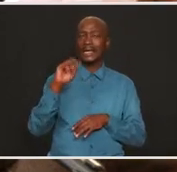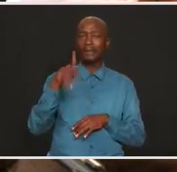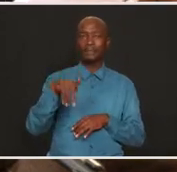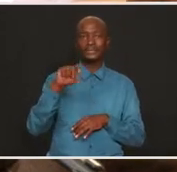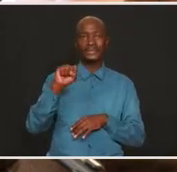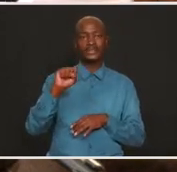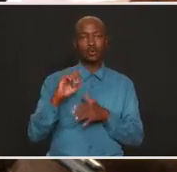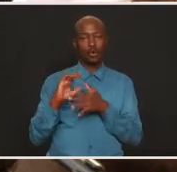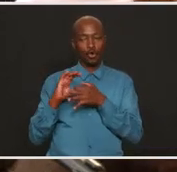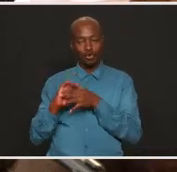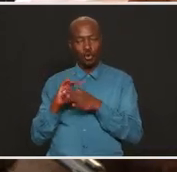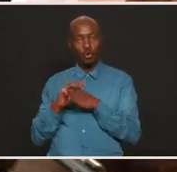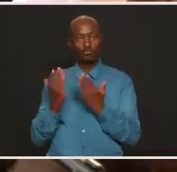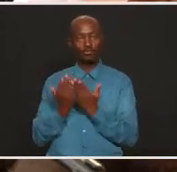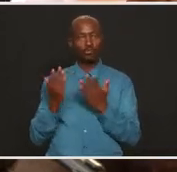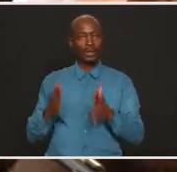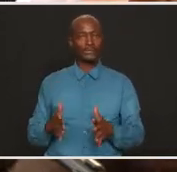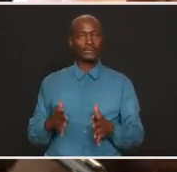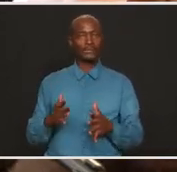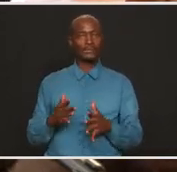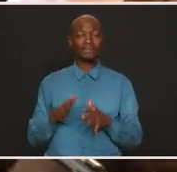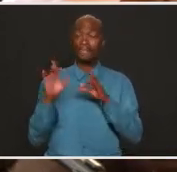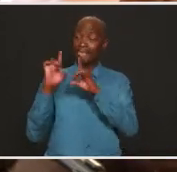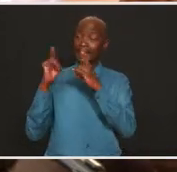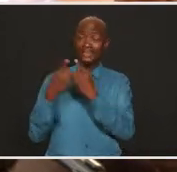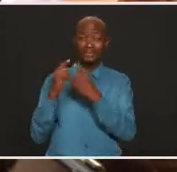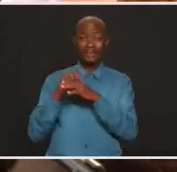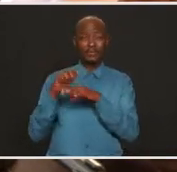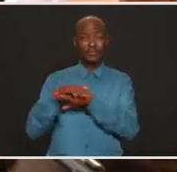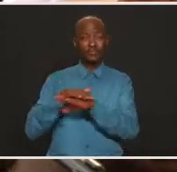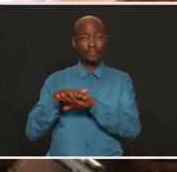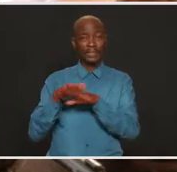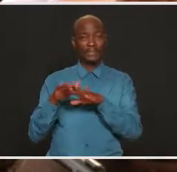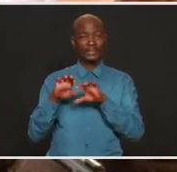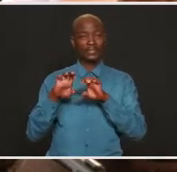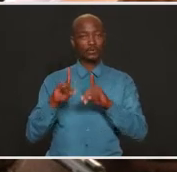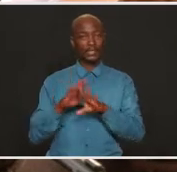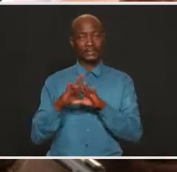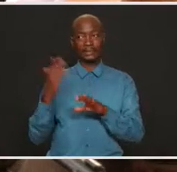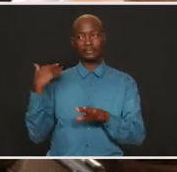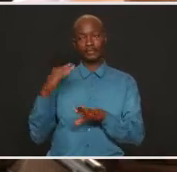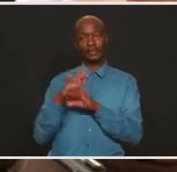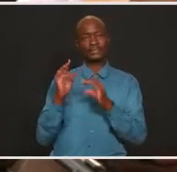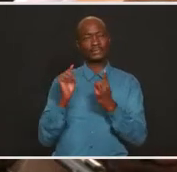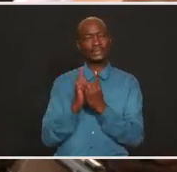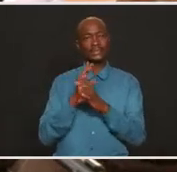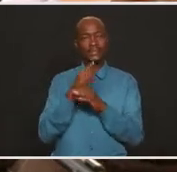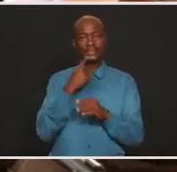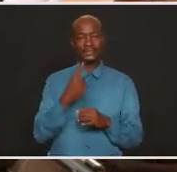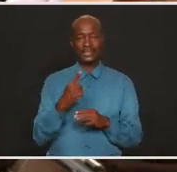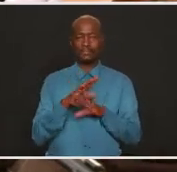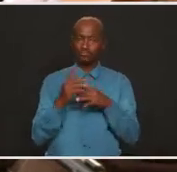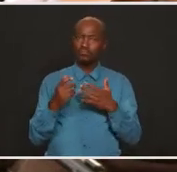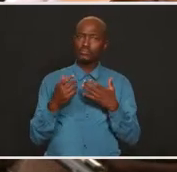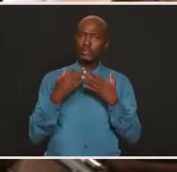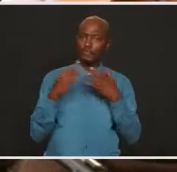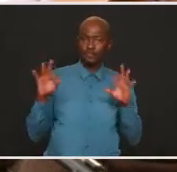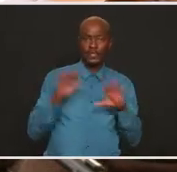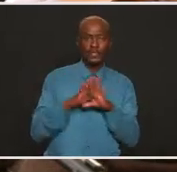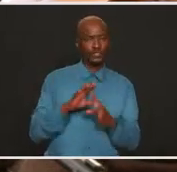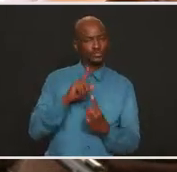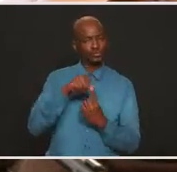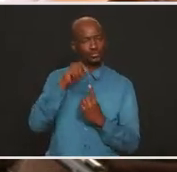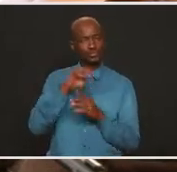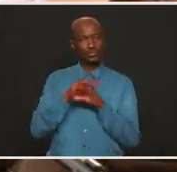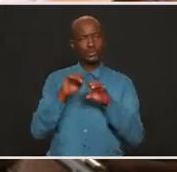homeschoolers the department of basic education has said in previous meetings that homeschoolers will be free to choose curriculum